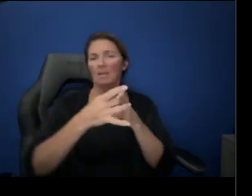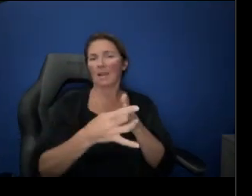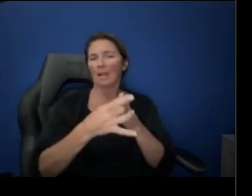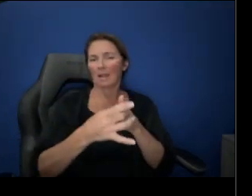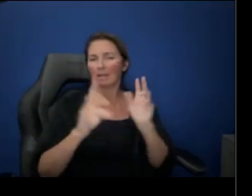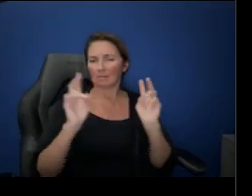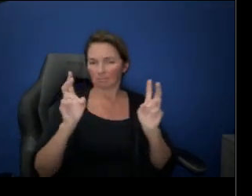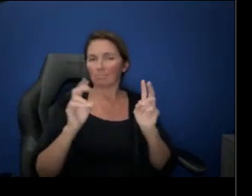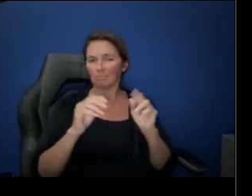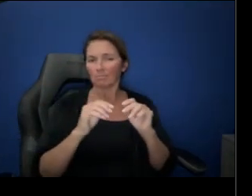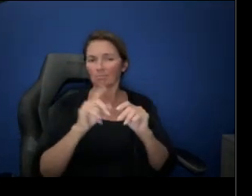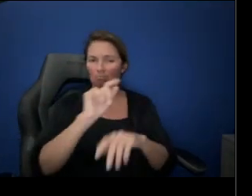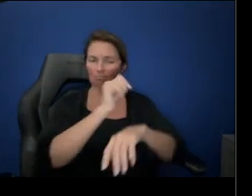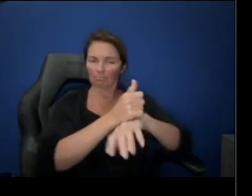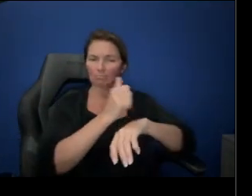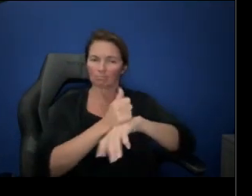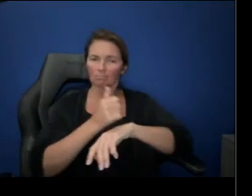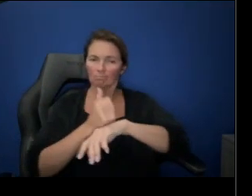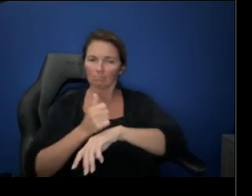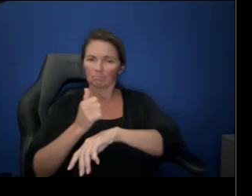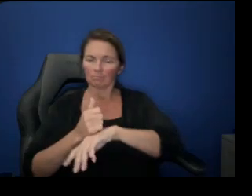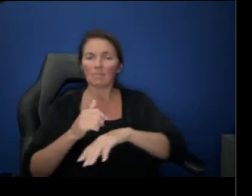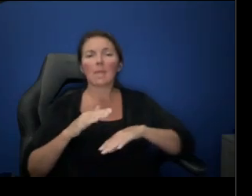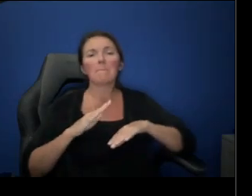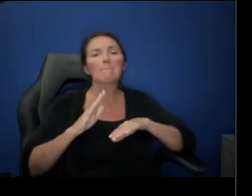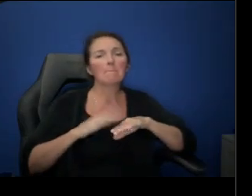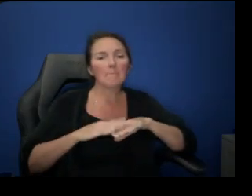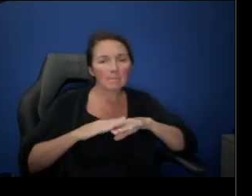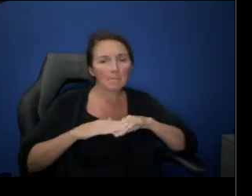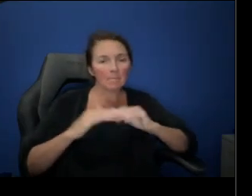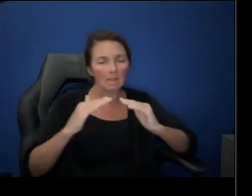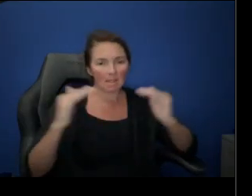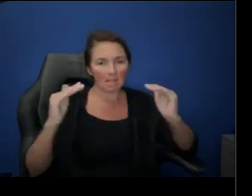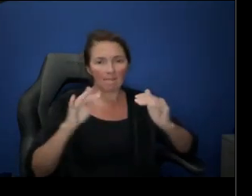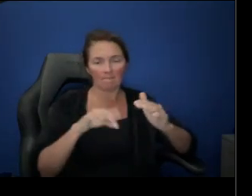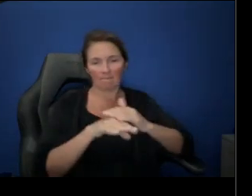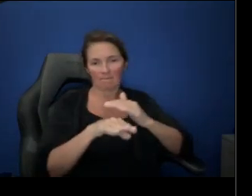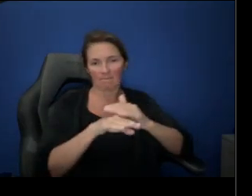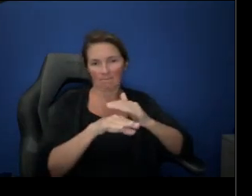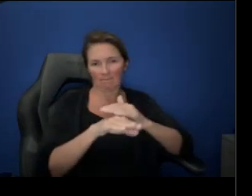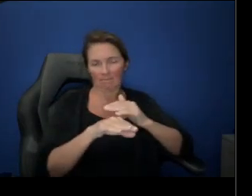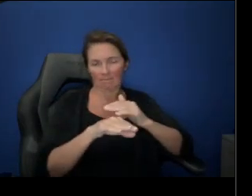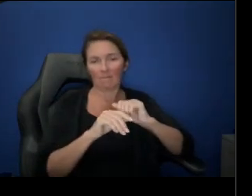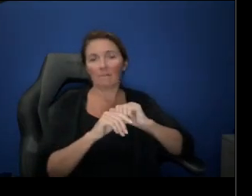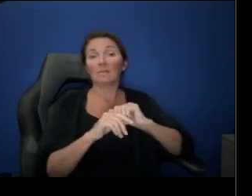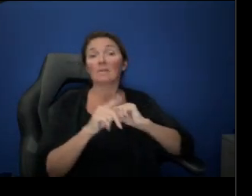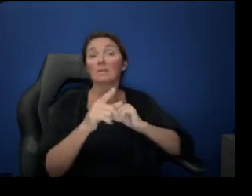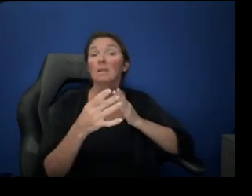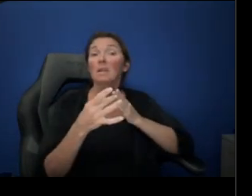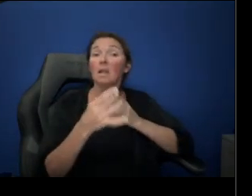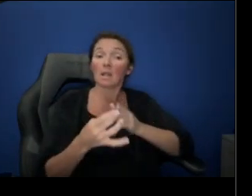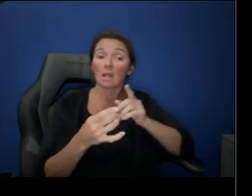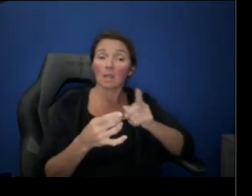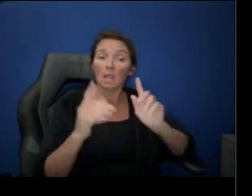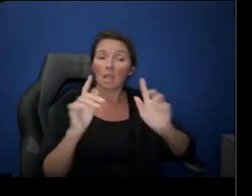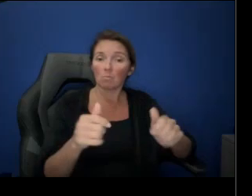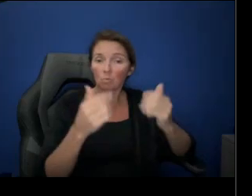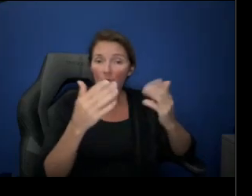which establish minimal levels of accessibility. The guidelines